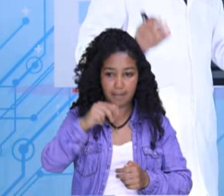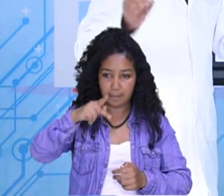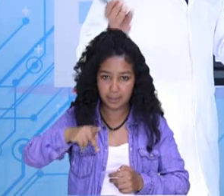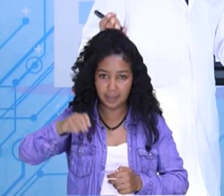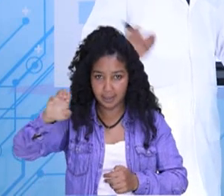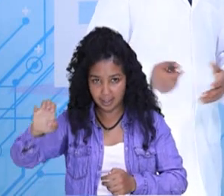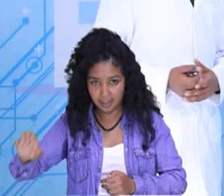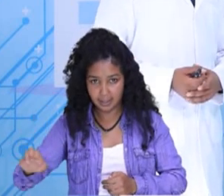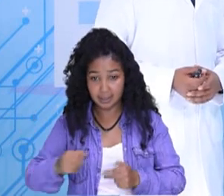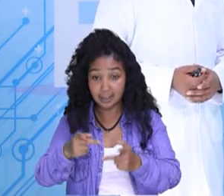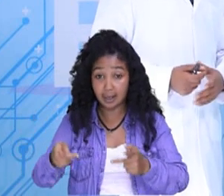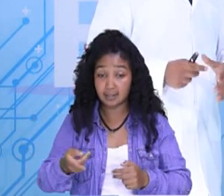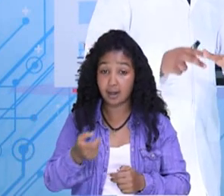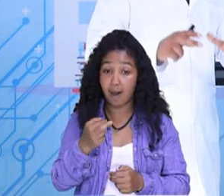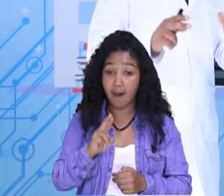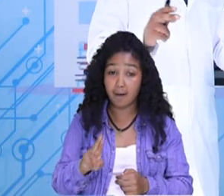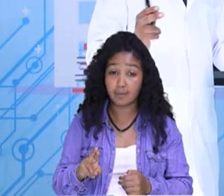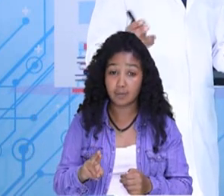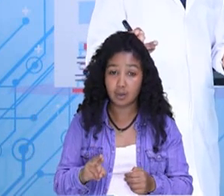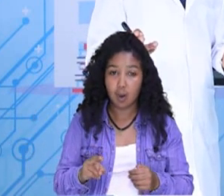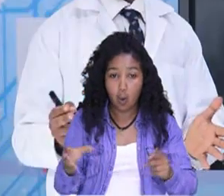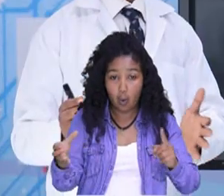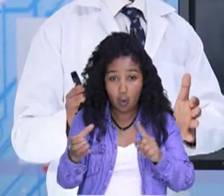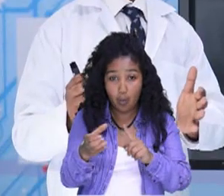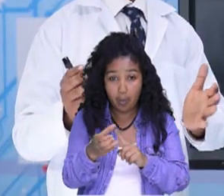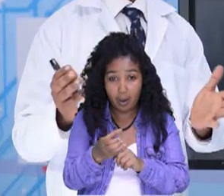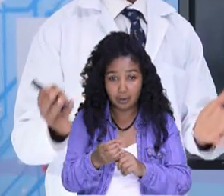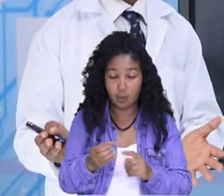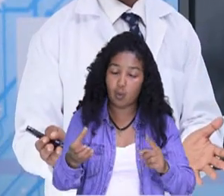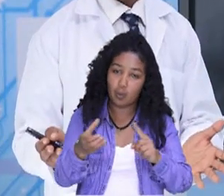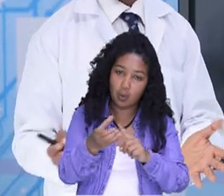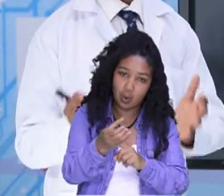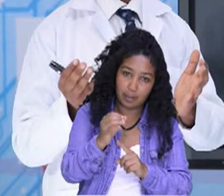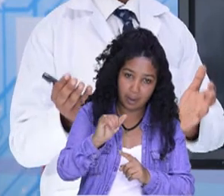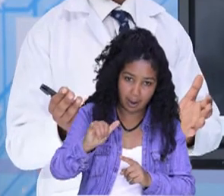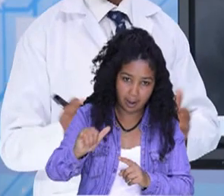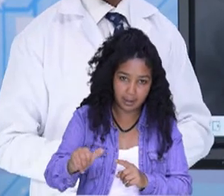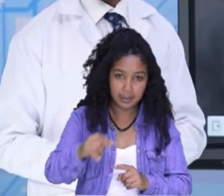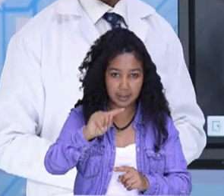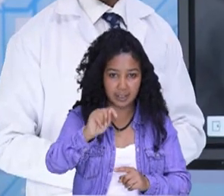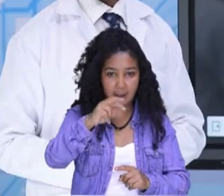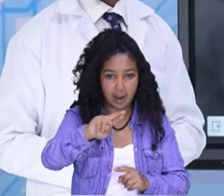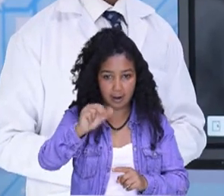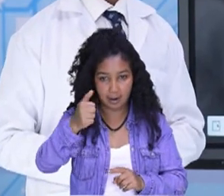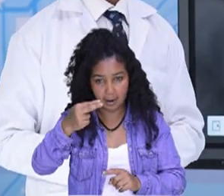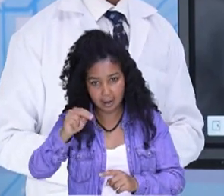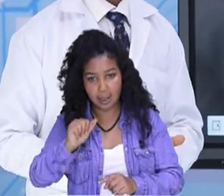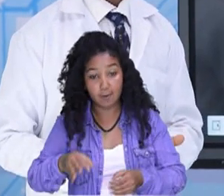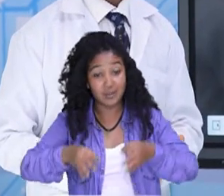P site, and E sites, are occupied or colonized by tRNA, which